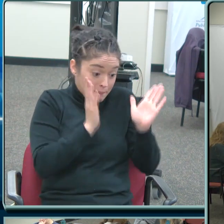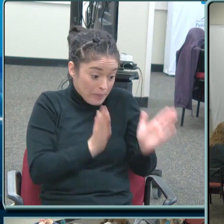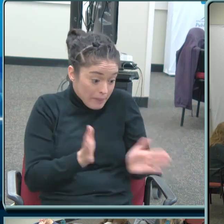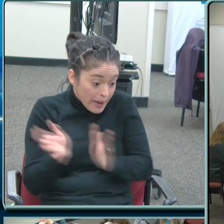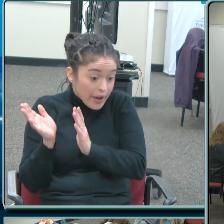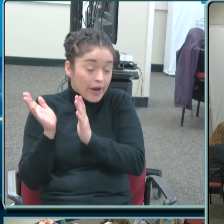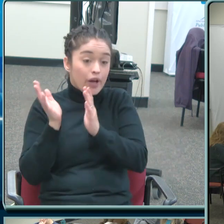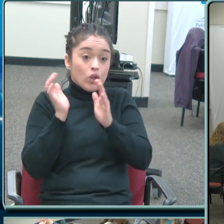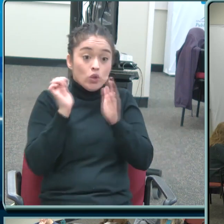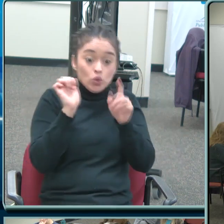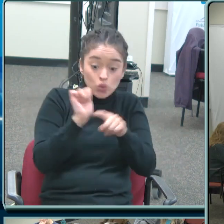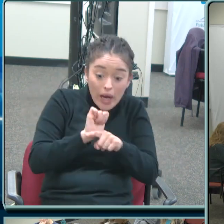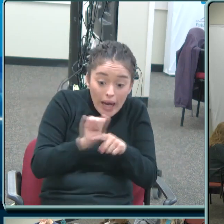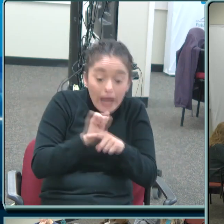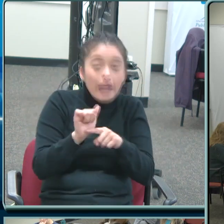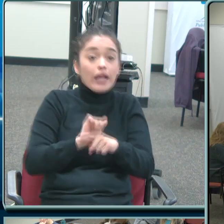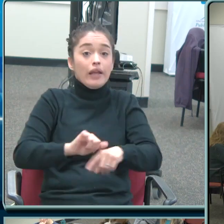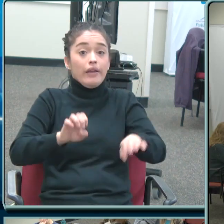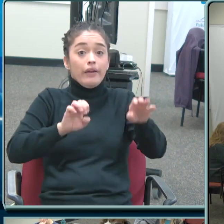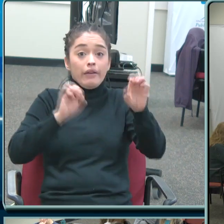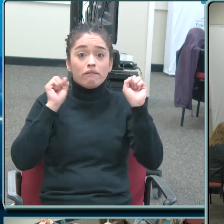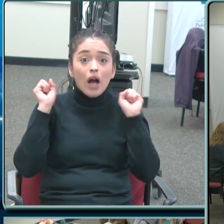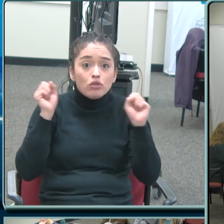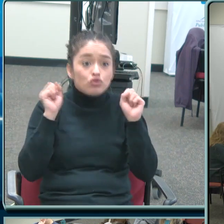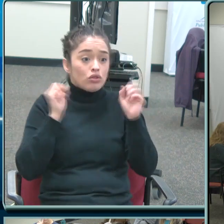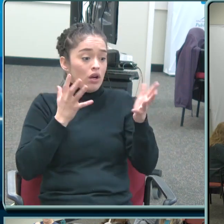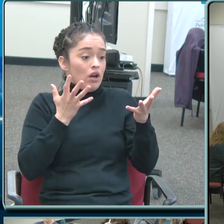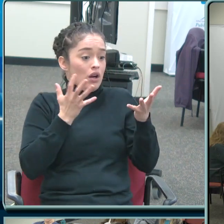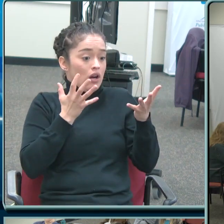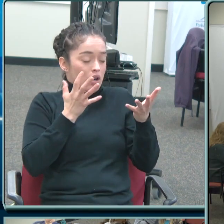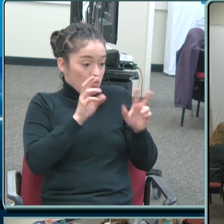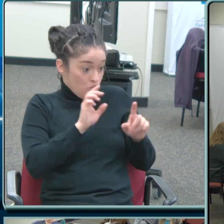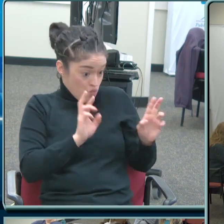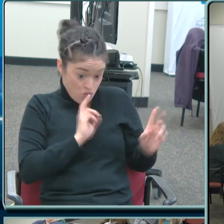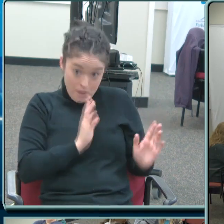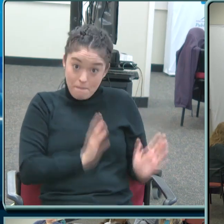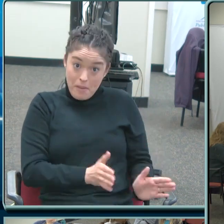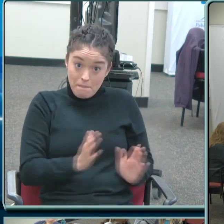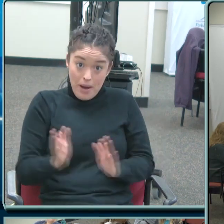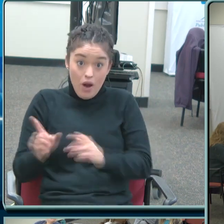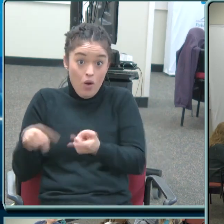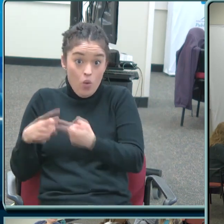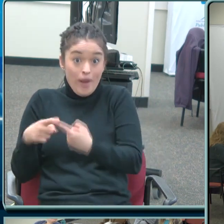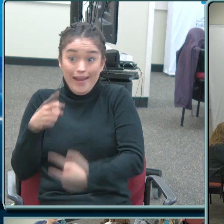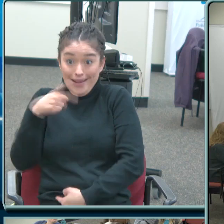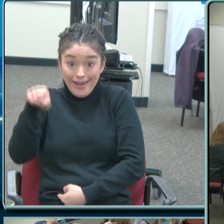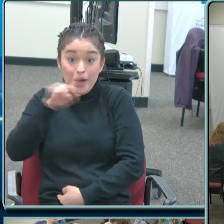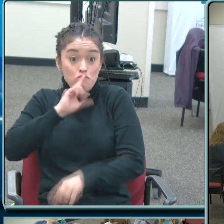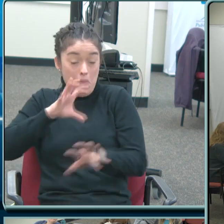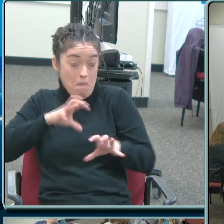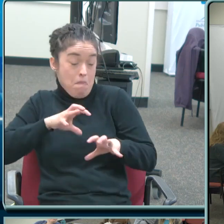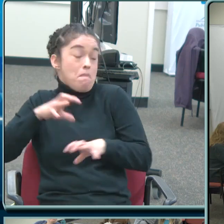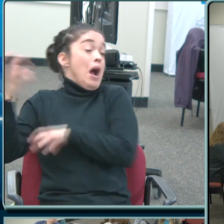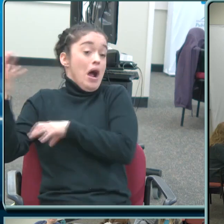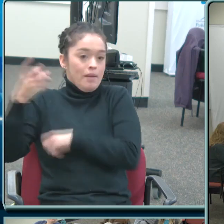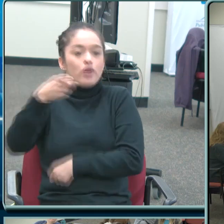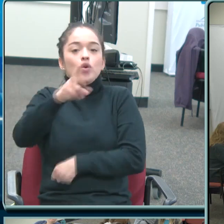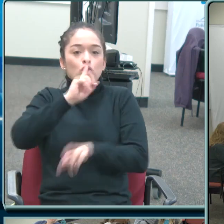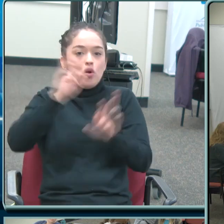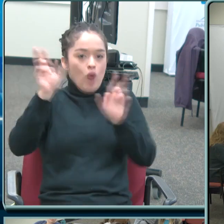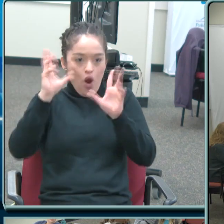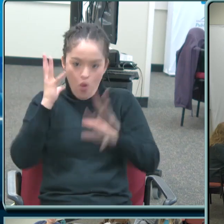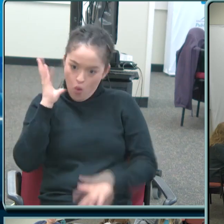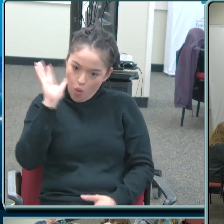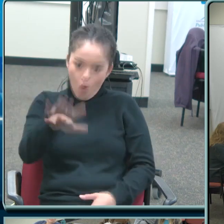the training, the exercising, the things that you do to prepare so that when the community really does need you, you're ready to jump into